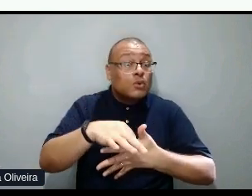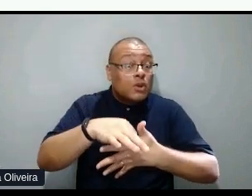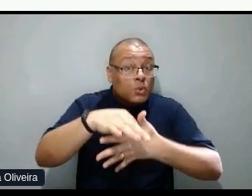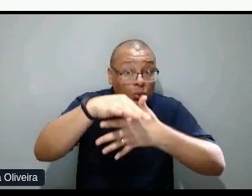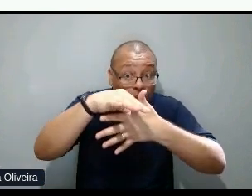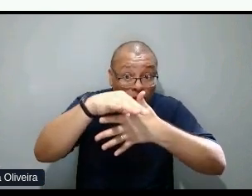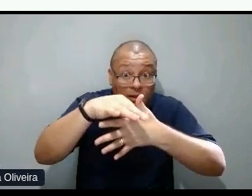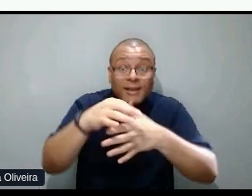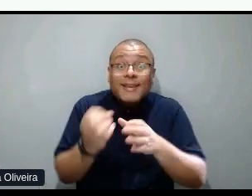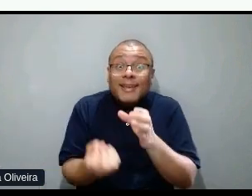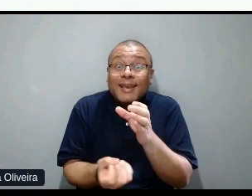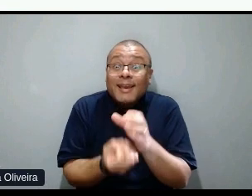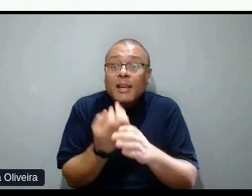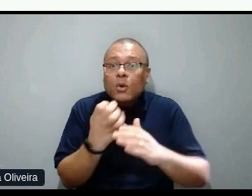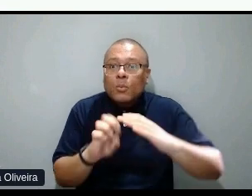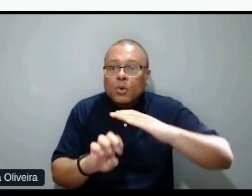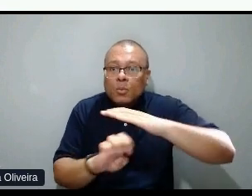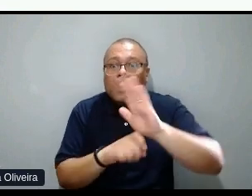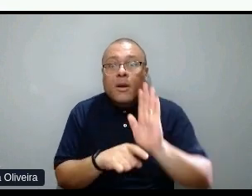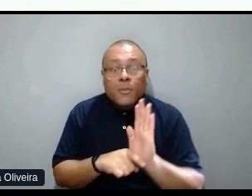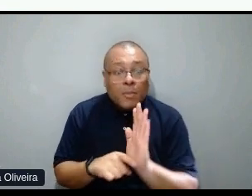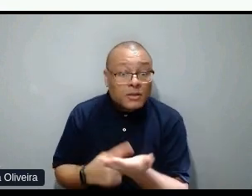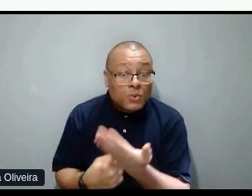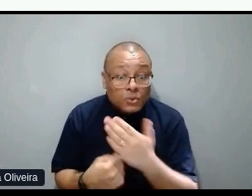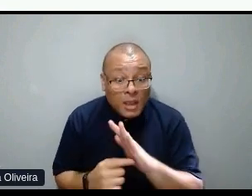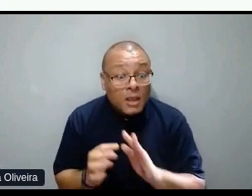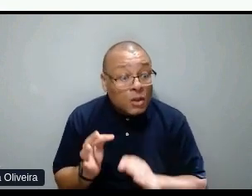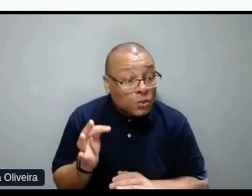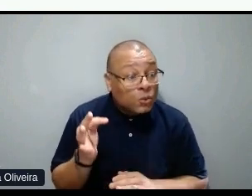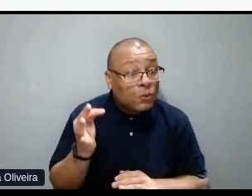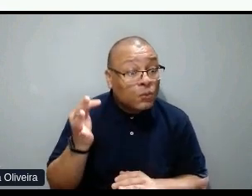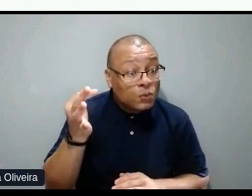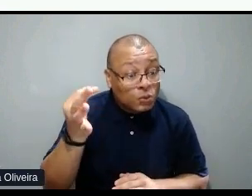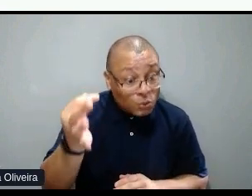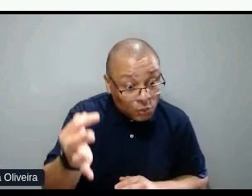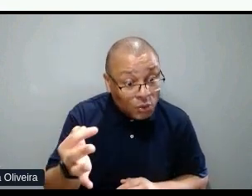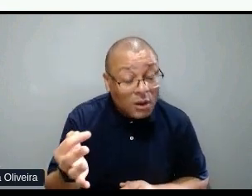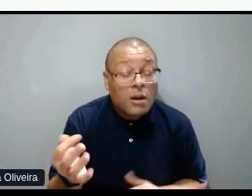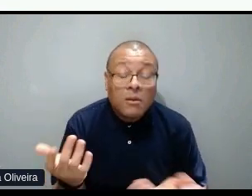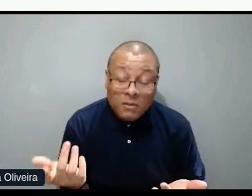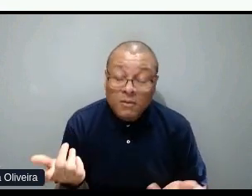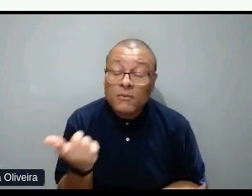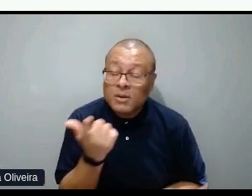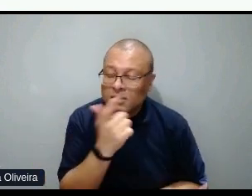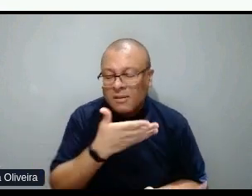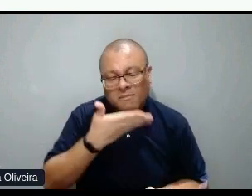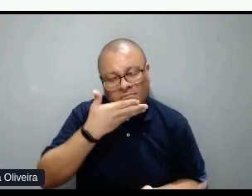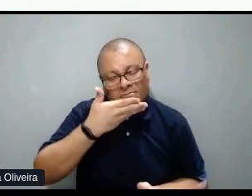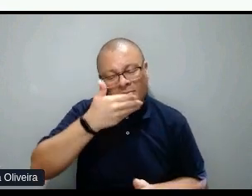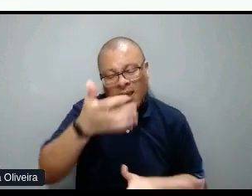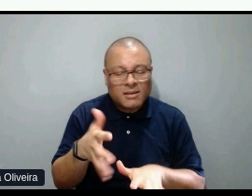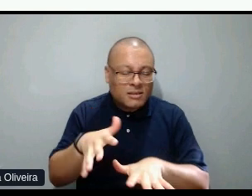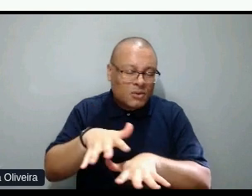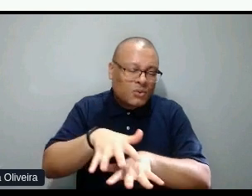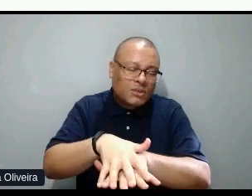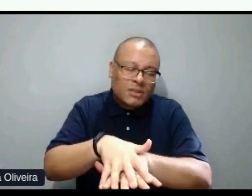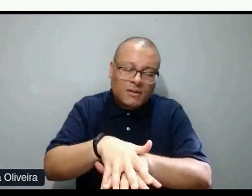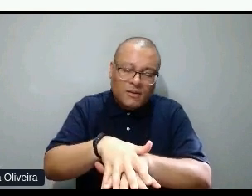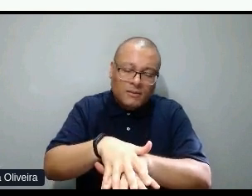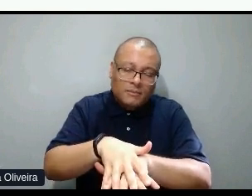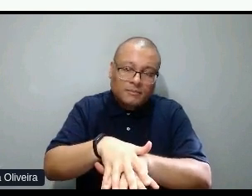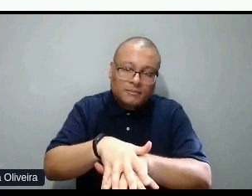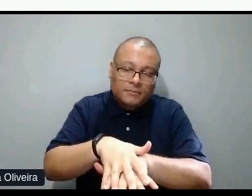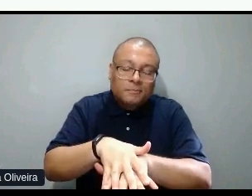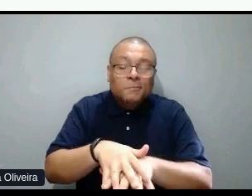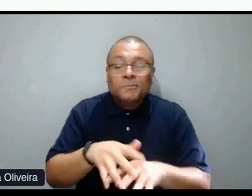create organizations that will help us in the future and organizations where we can be more inclusive. And